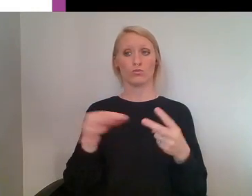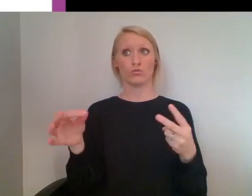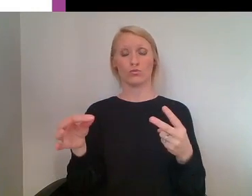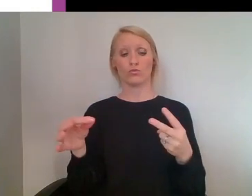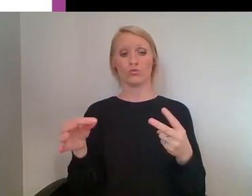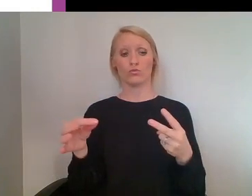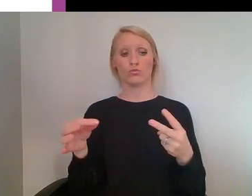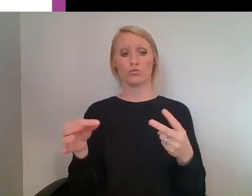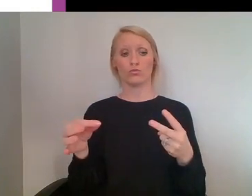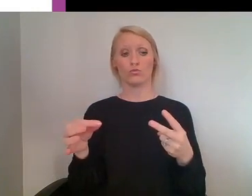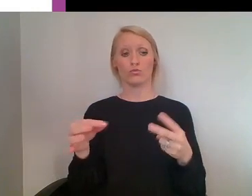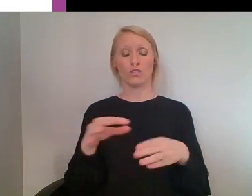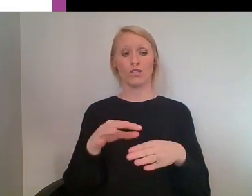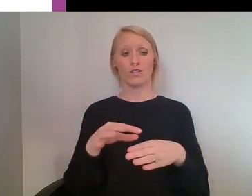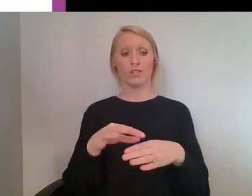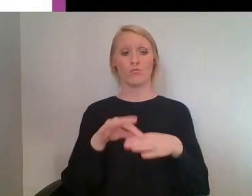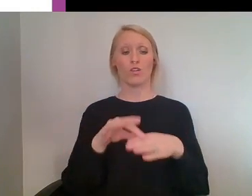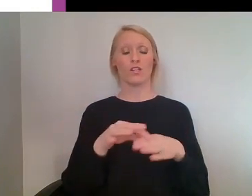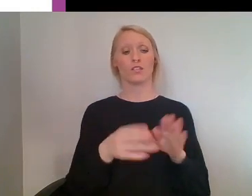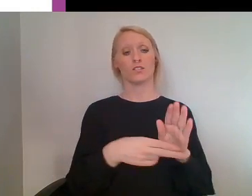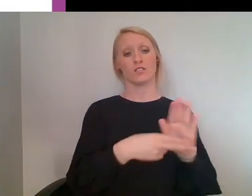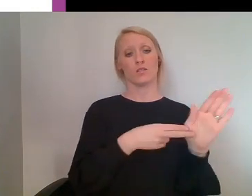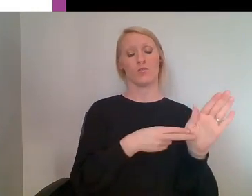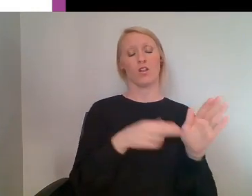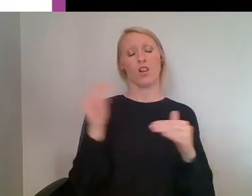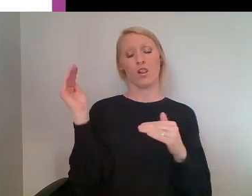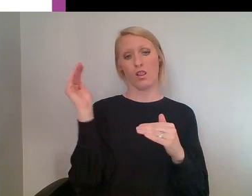fat and saturated fats than other ones.